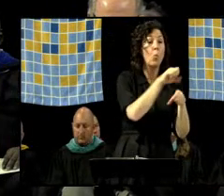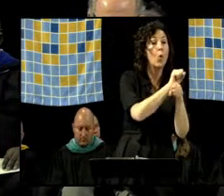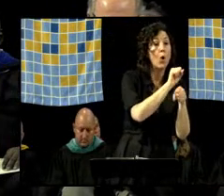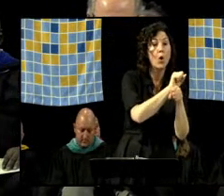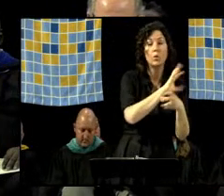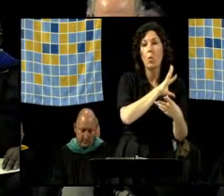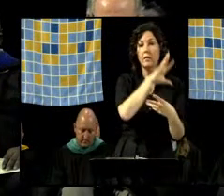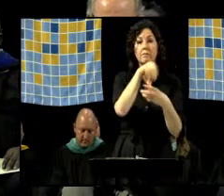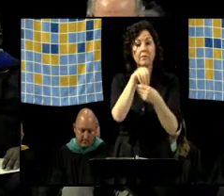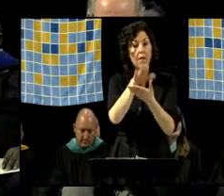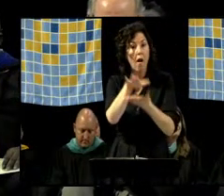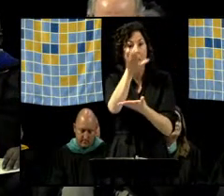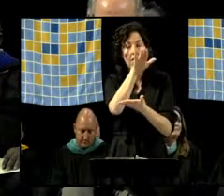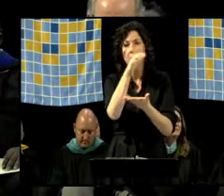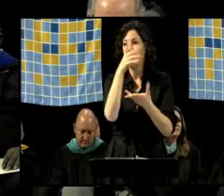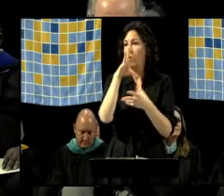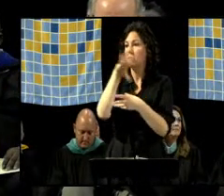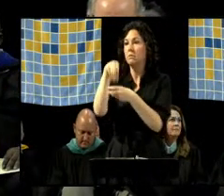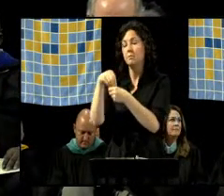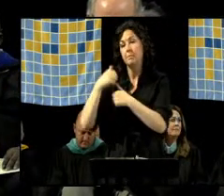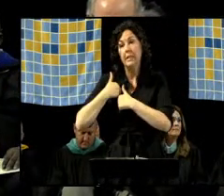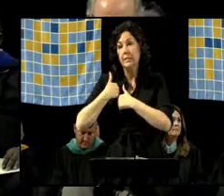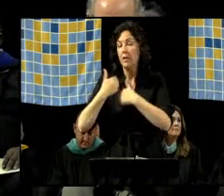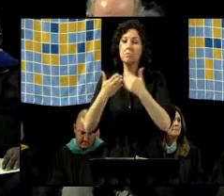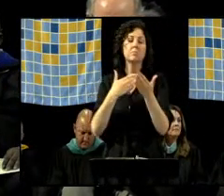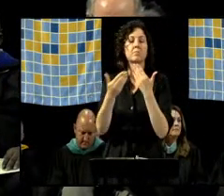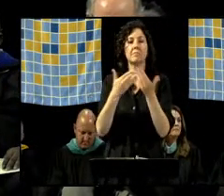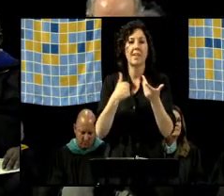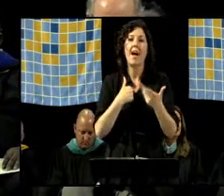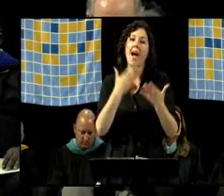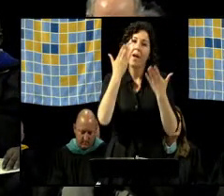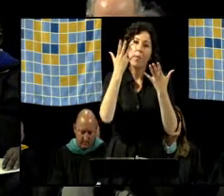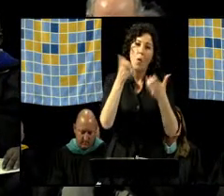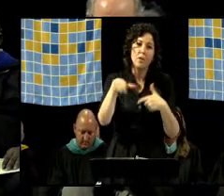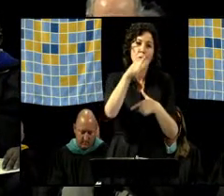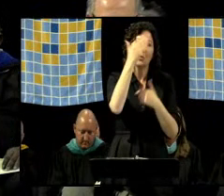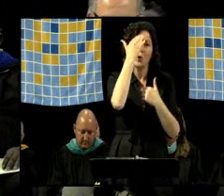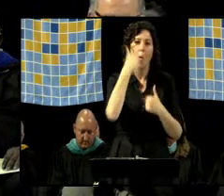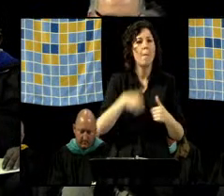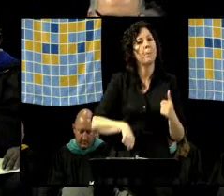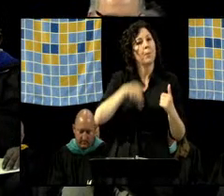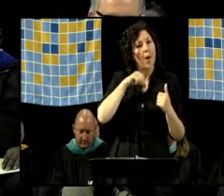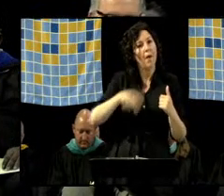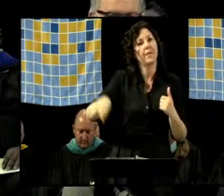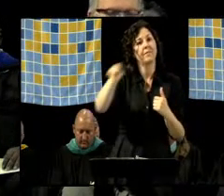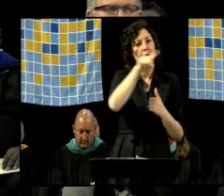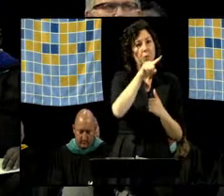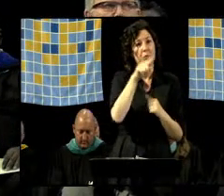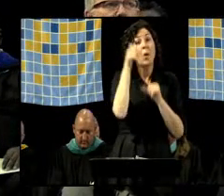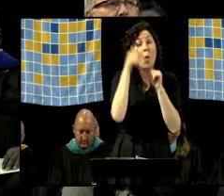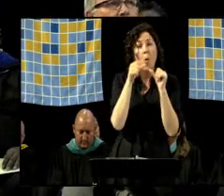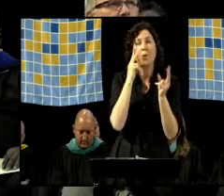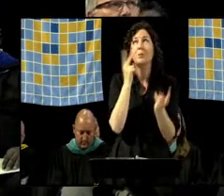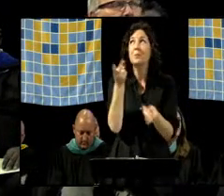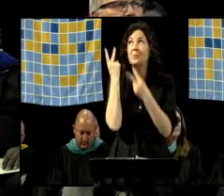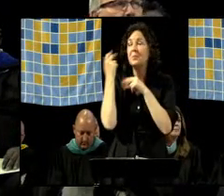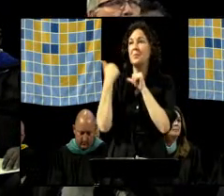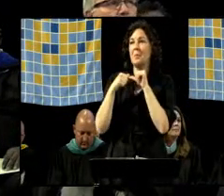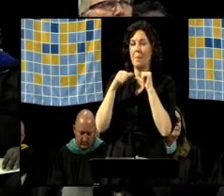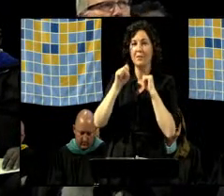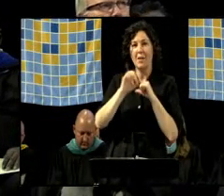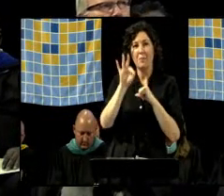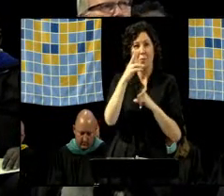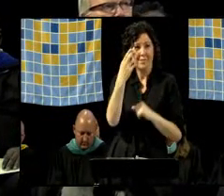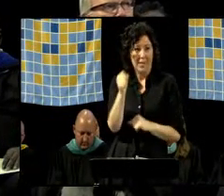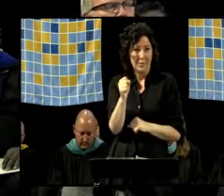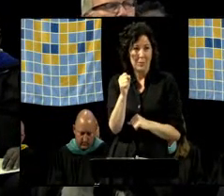education, I want you to know that I'm incredibly proud of you. I hope you will always remember the teachers, friends, and faculty here at South Florence cheering you